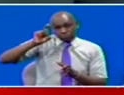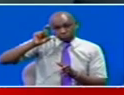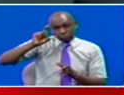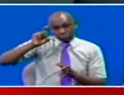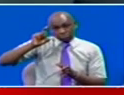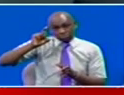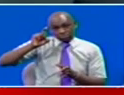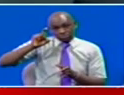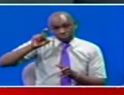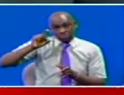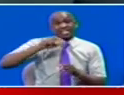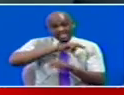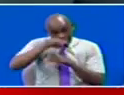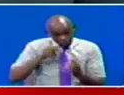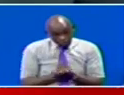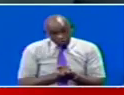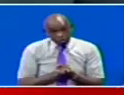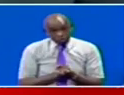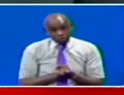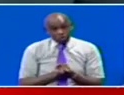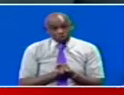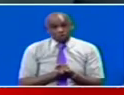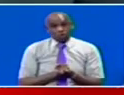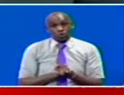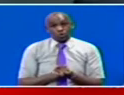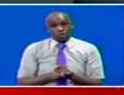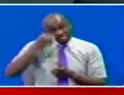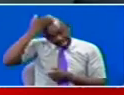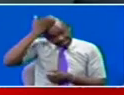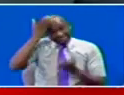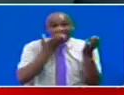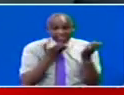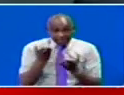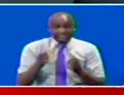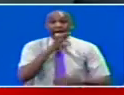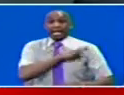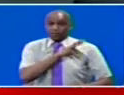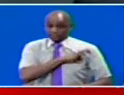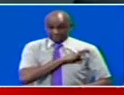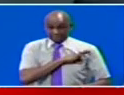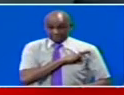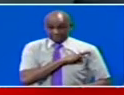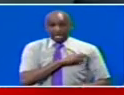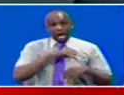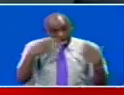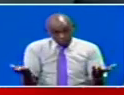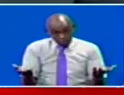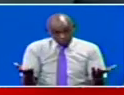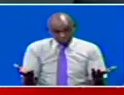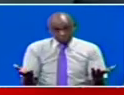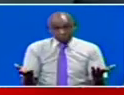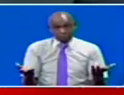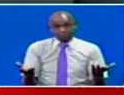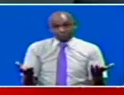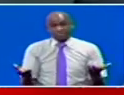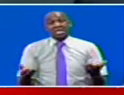is national, that is nursing service allowance, as follows.